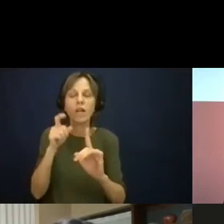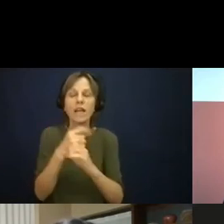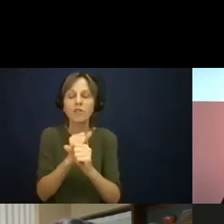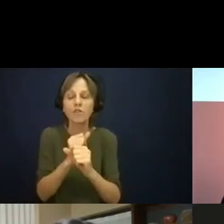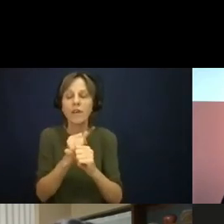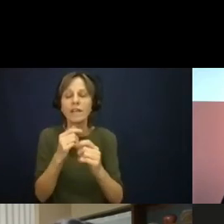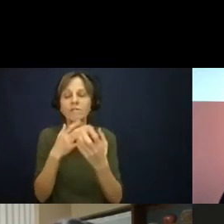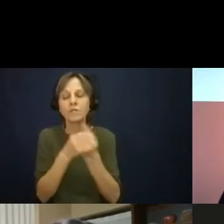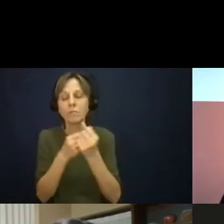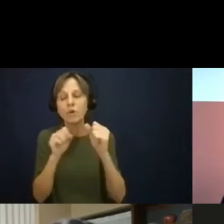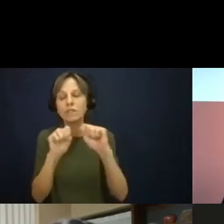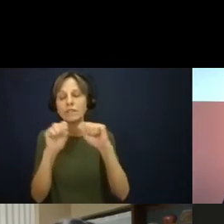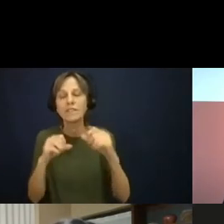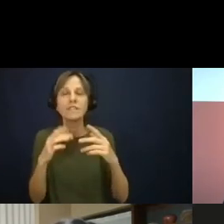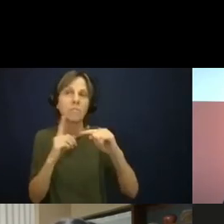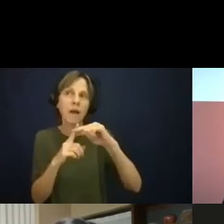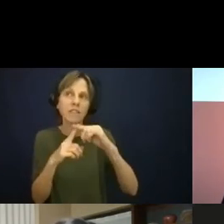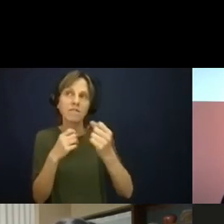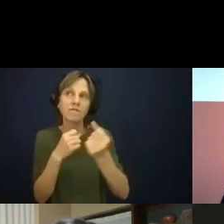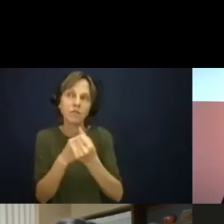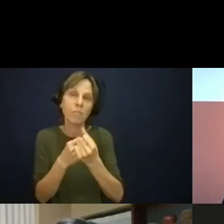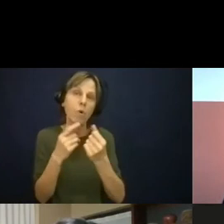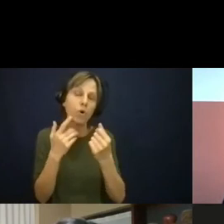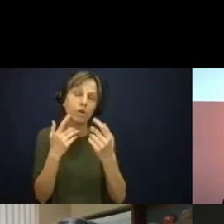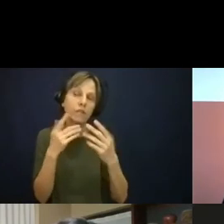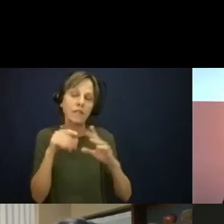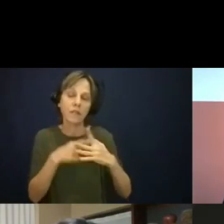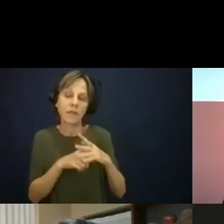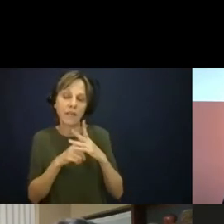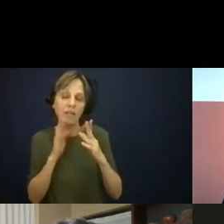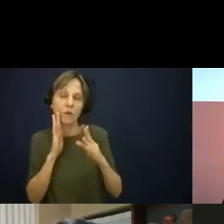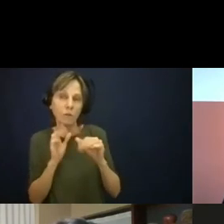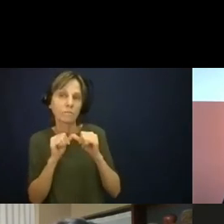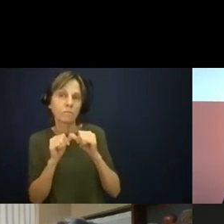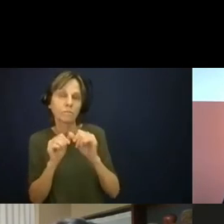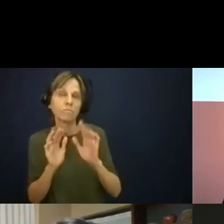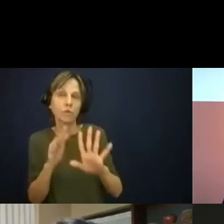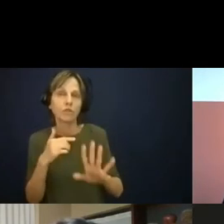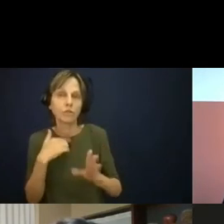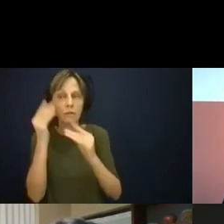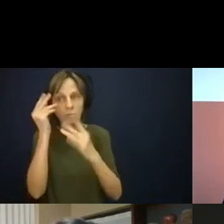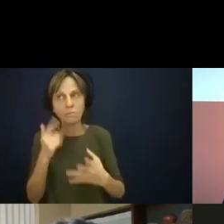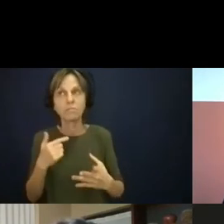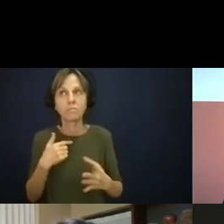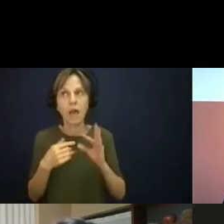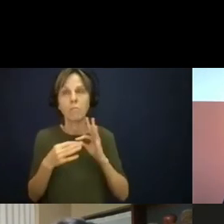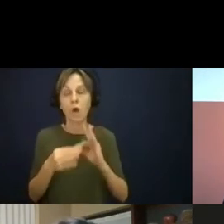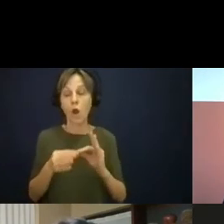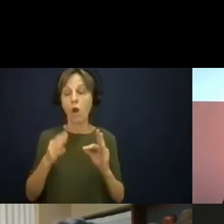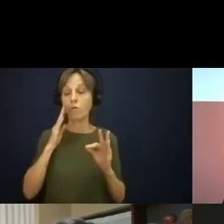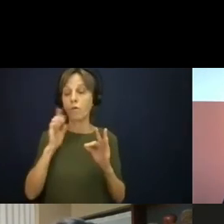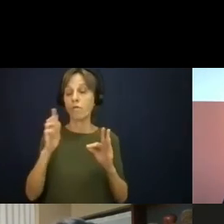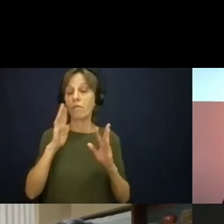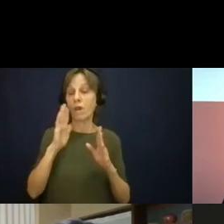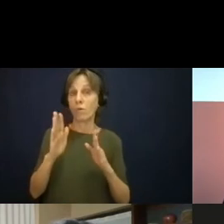support team in the beginning that's going to push me and continually tell me that I belong, because they would open the door, but I